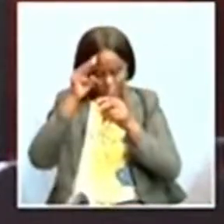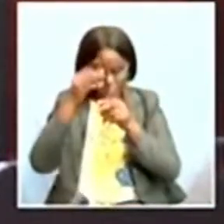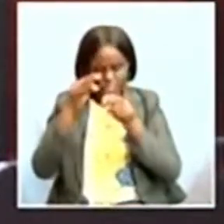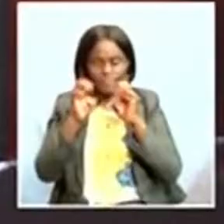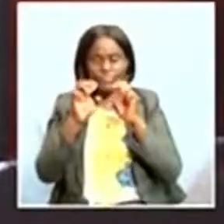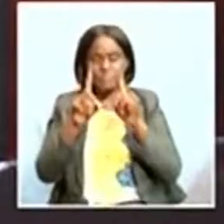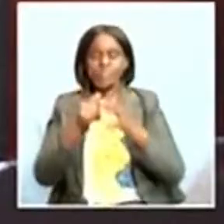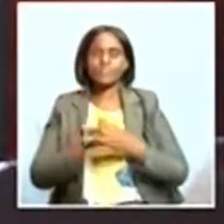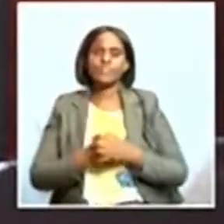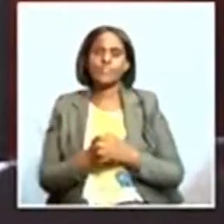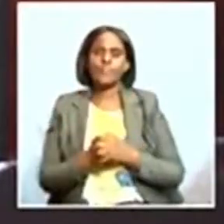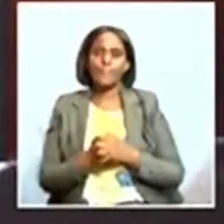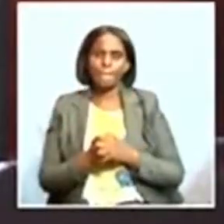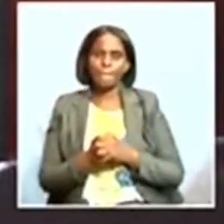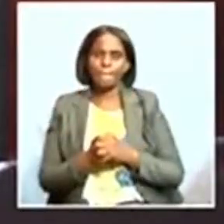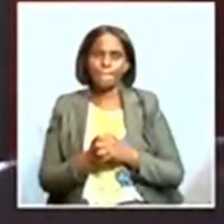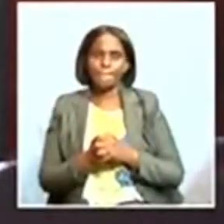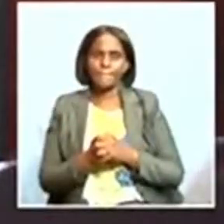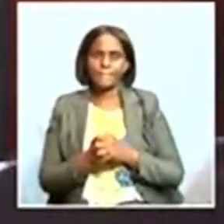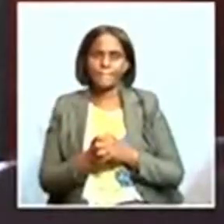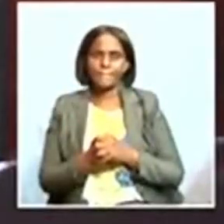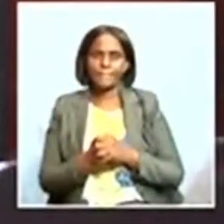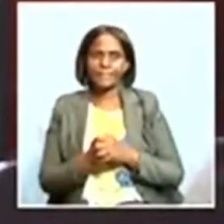for Education.